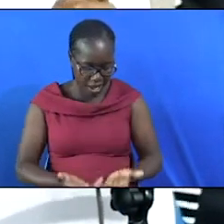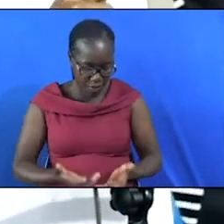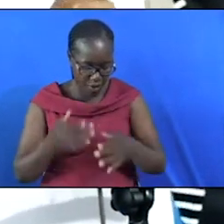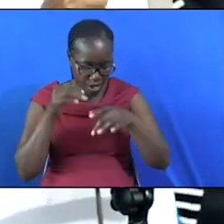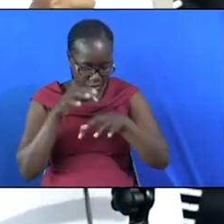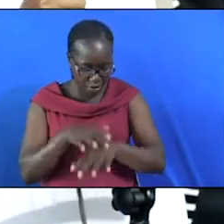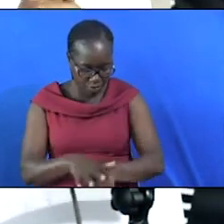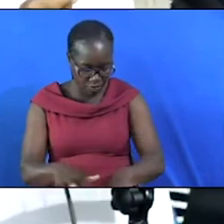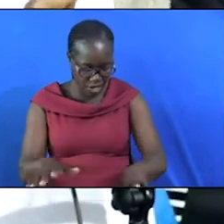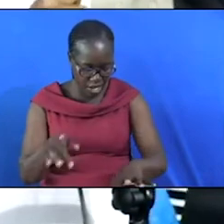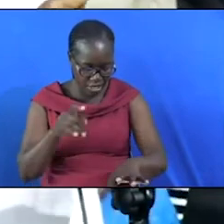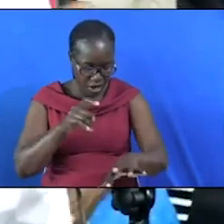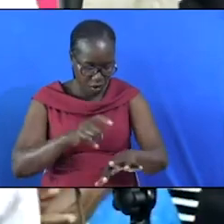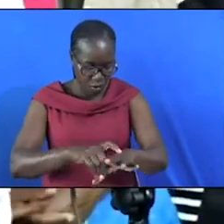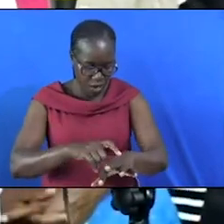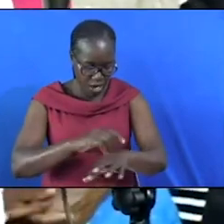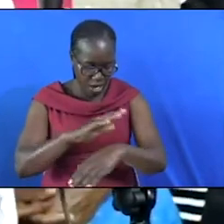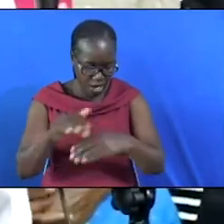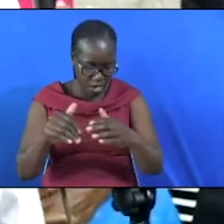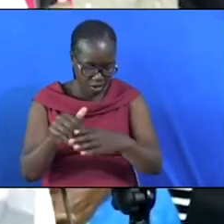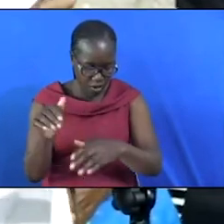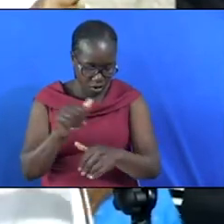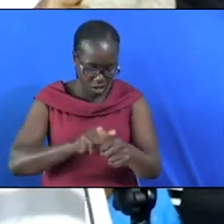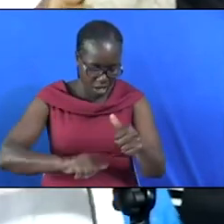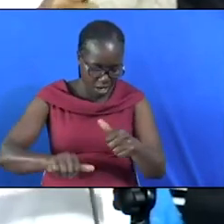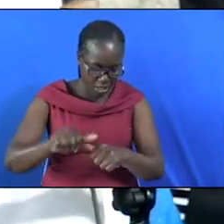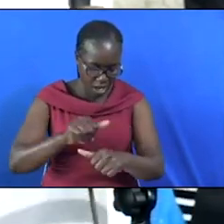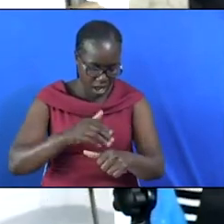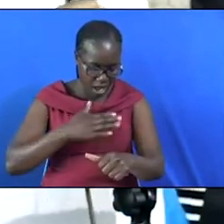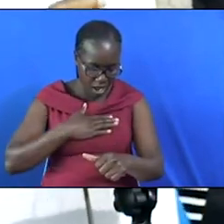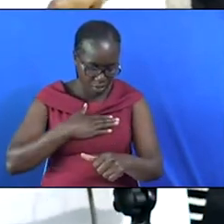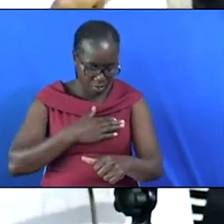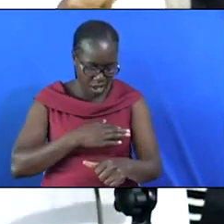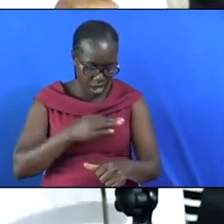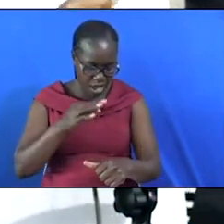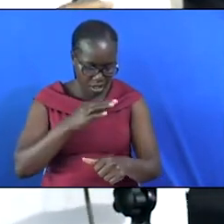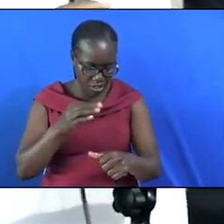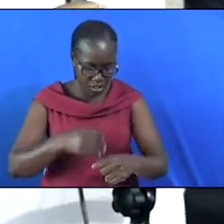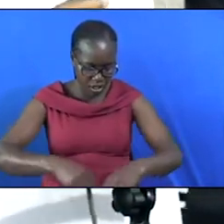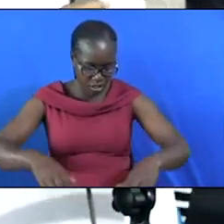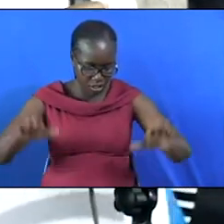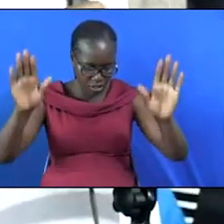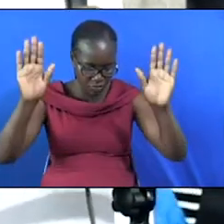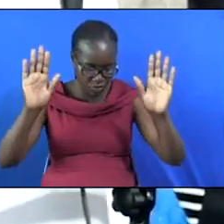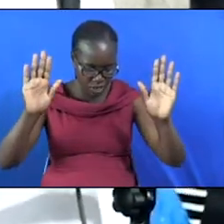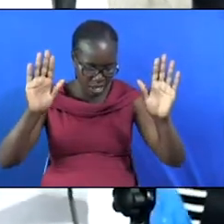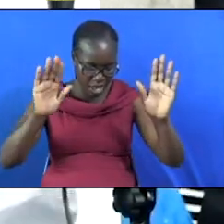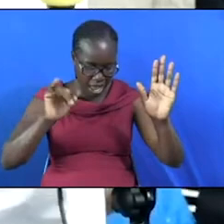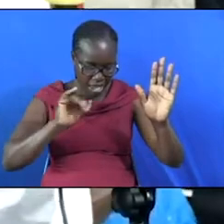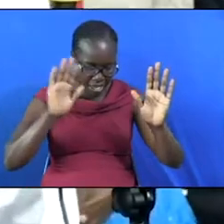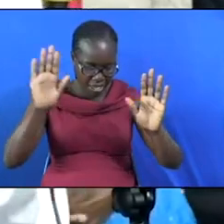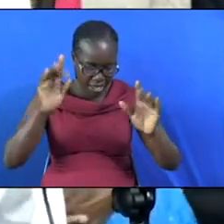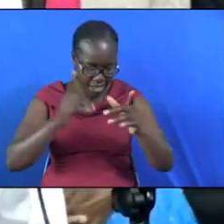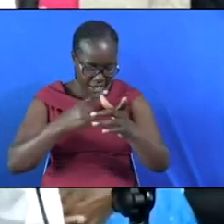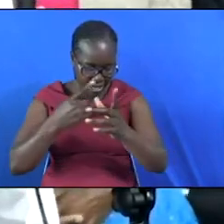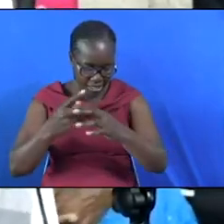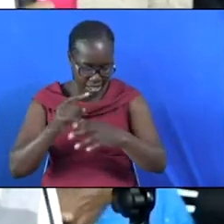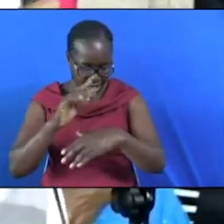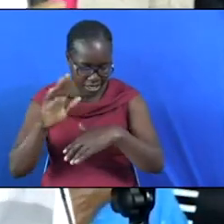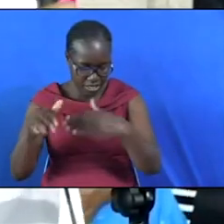the whelming flood. When all around my soul gives way,